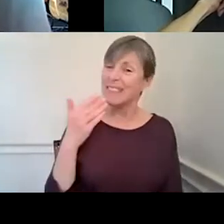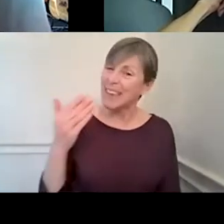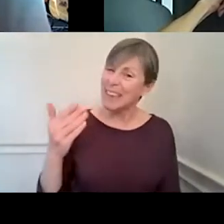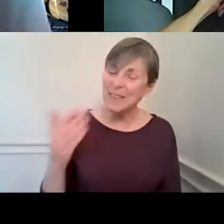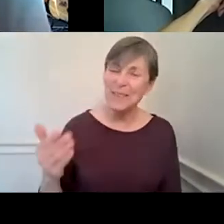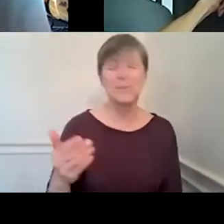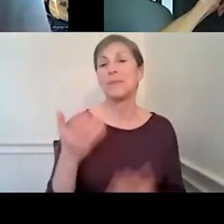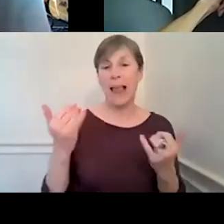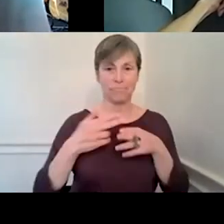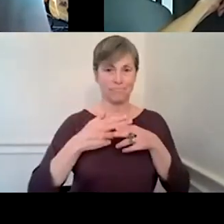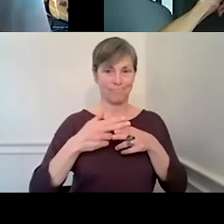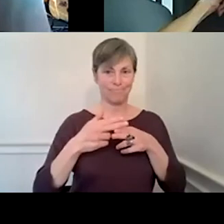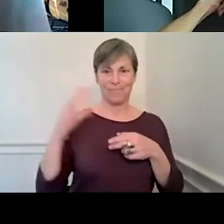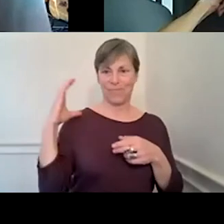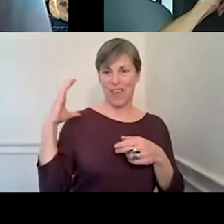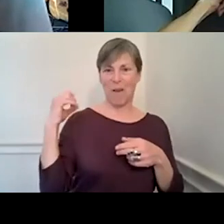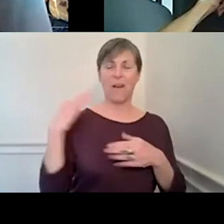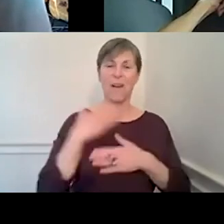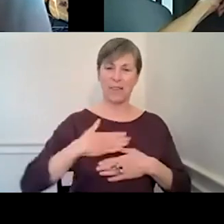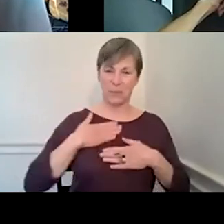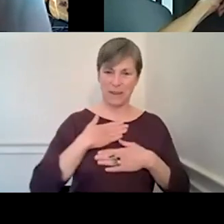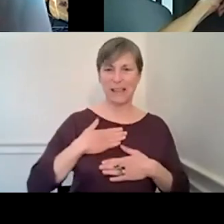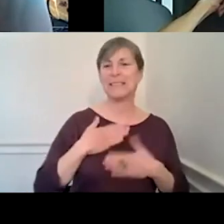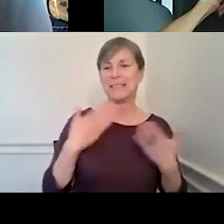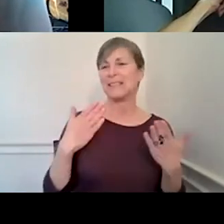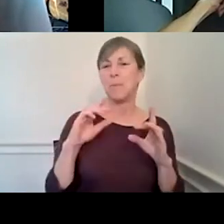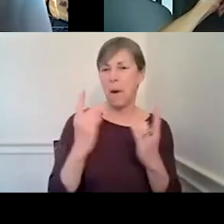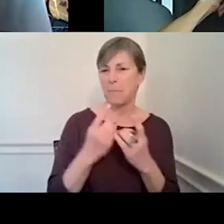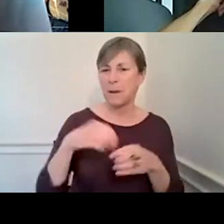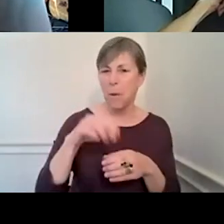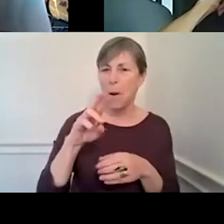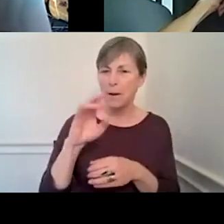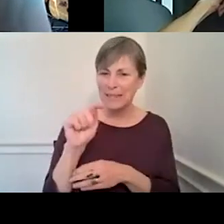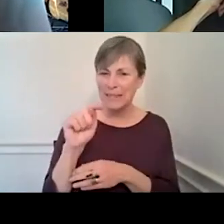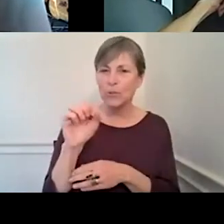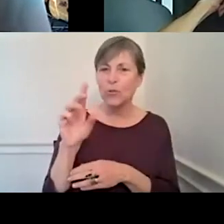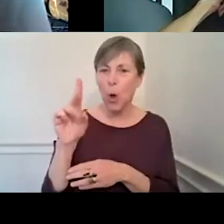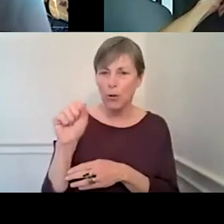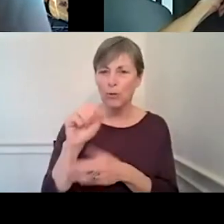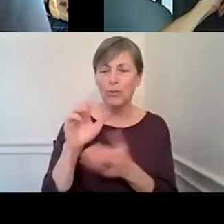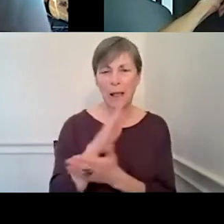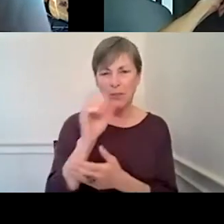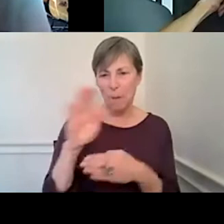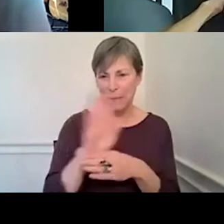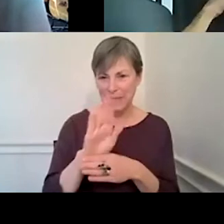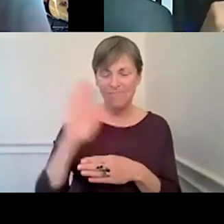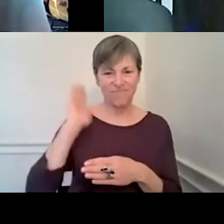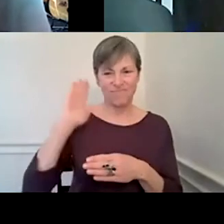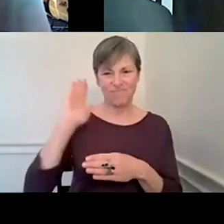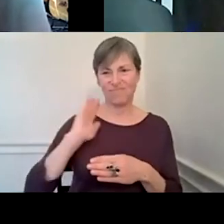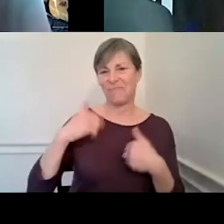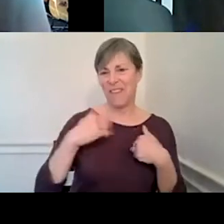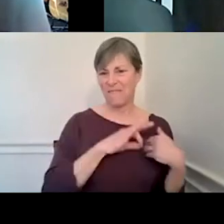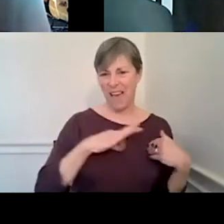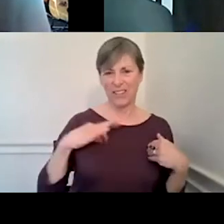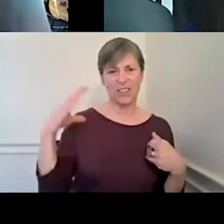of Hospitality and Service Innovation at RIT, Saunders College of Business, but I am accounting faculty and former chair of the Accounting and Finance